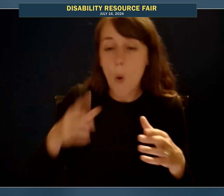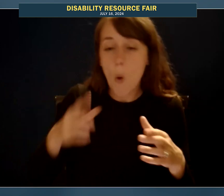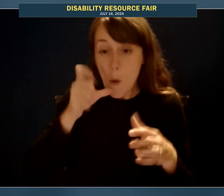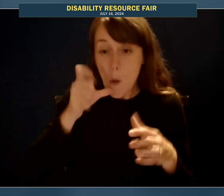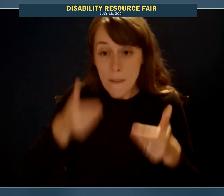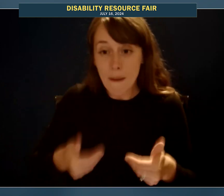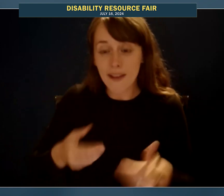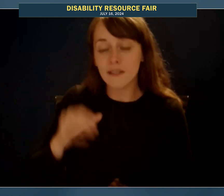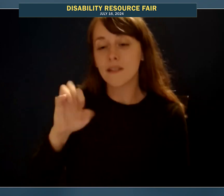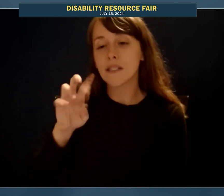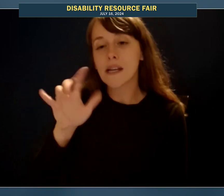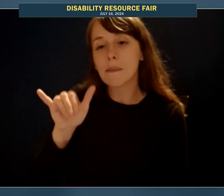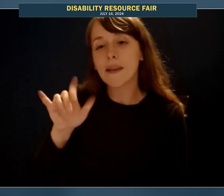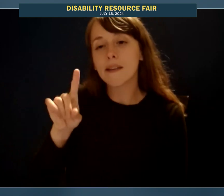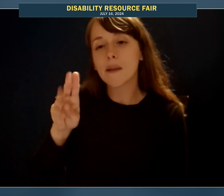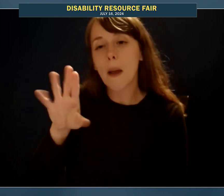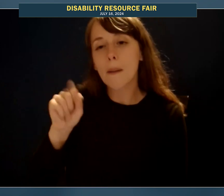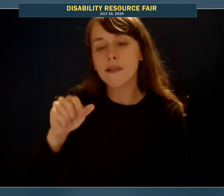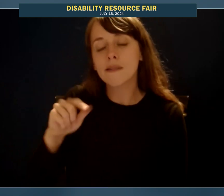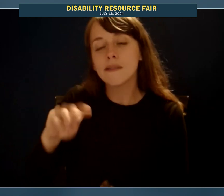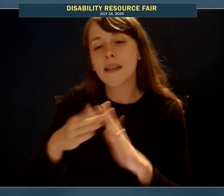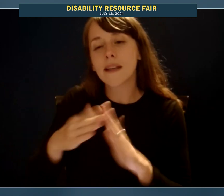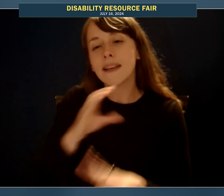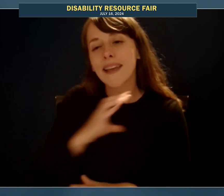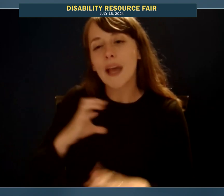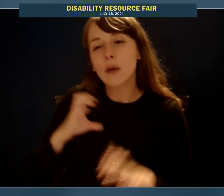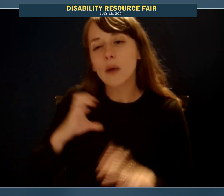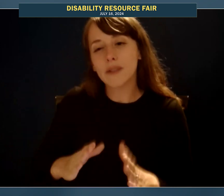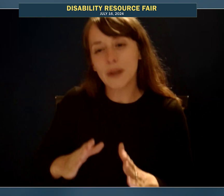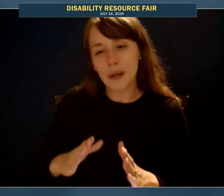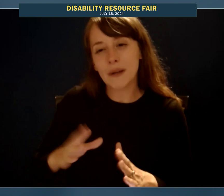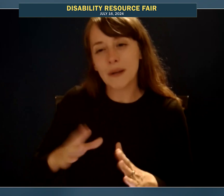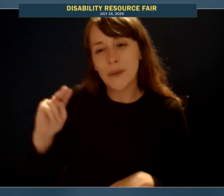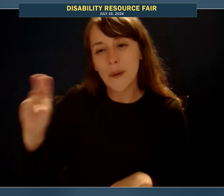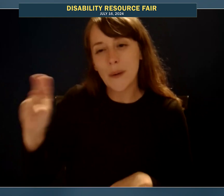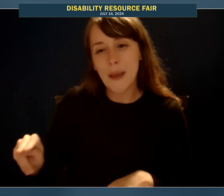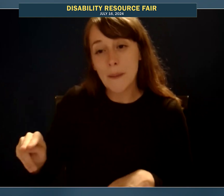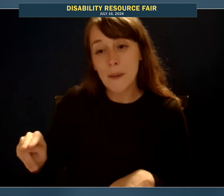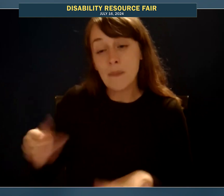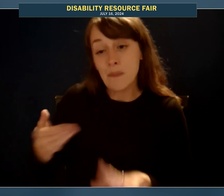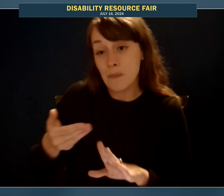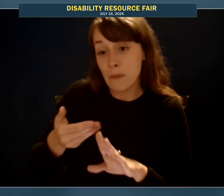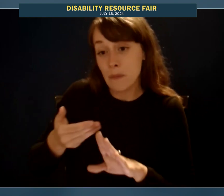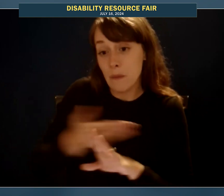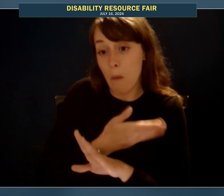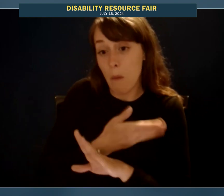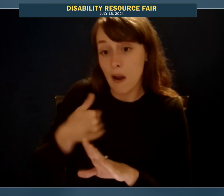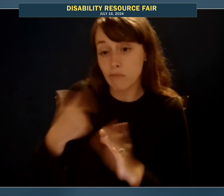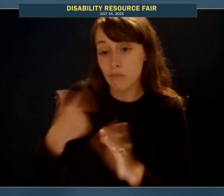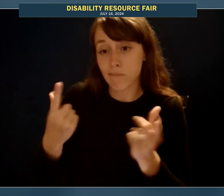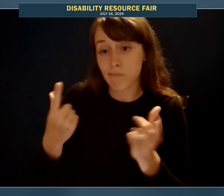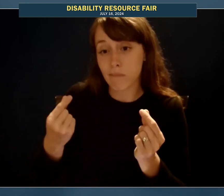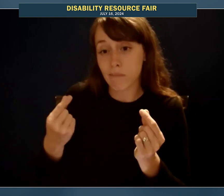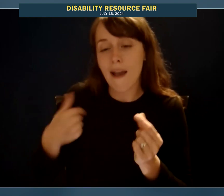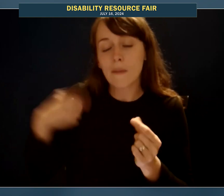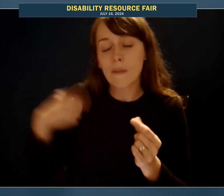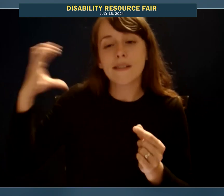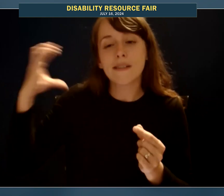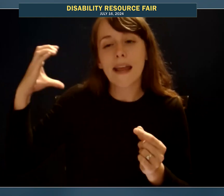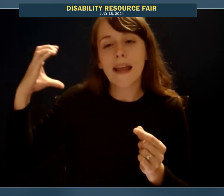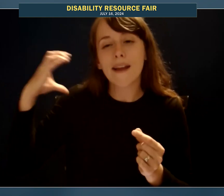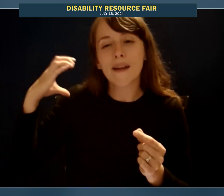councilor in Ward 4 here in Northampton, and before I was city councilor, I was on the the chair of the Disability Commission